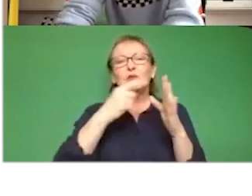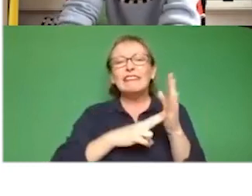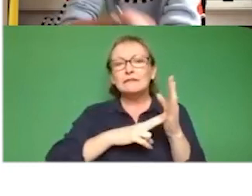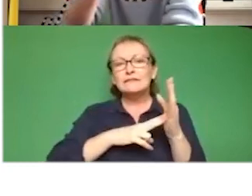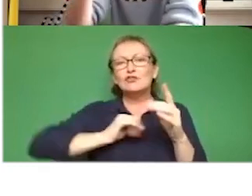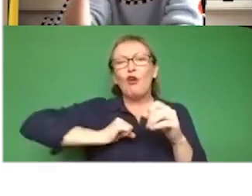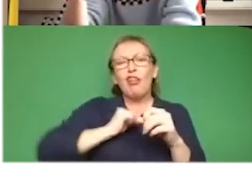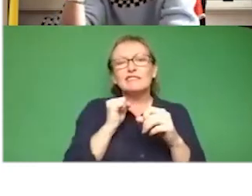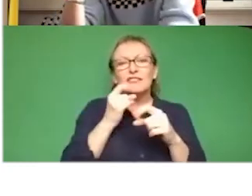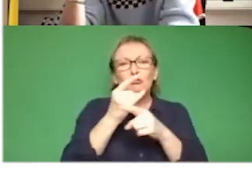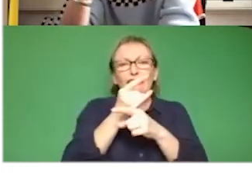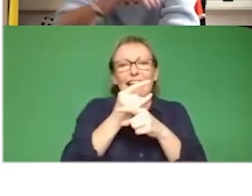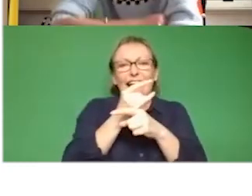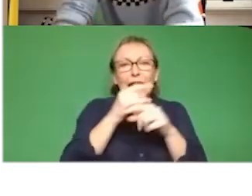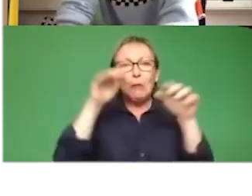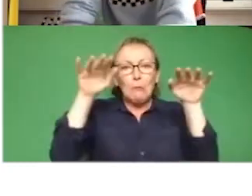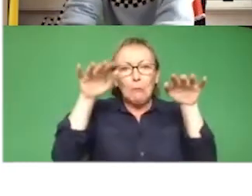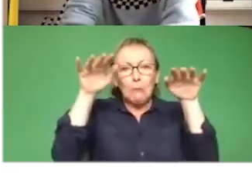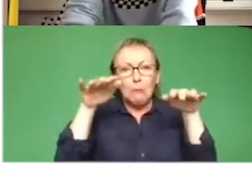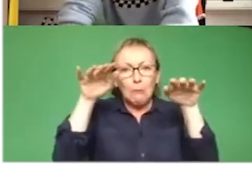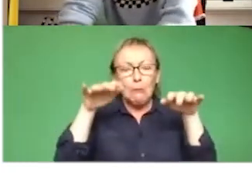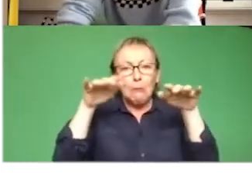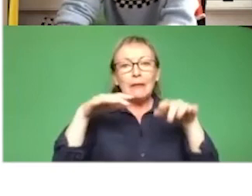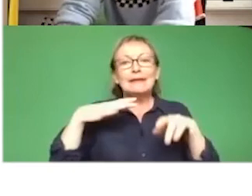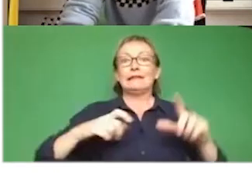think, oh my God. Colour.